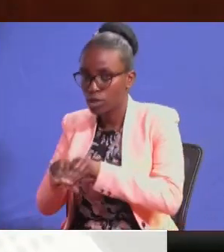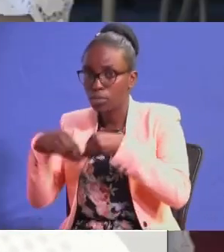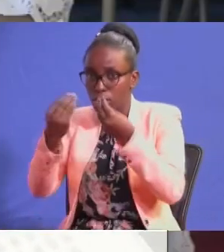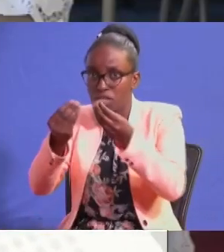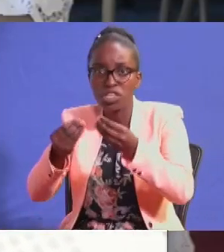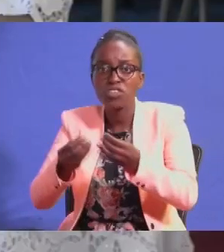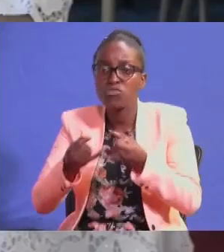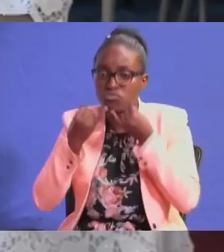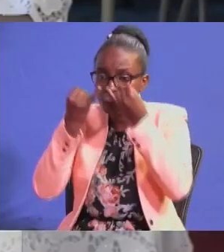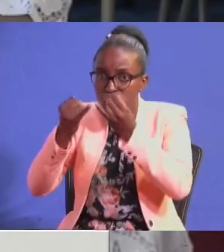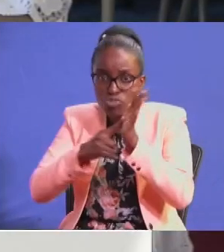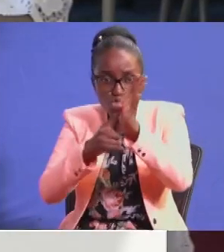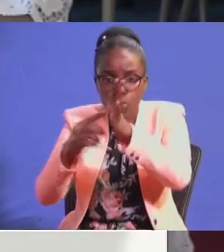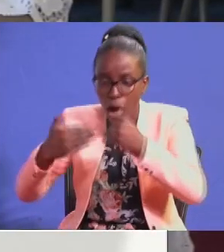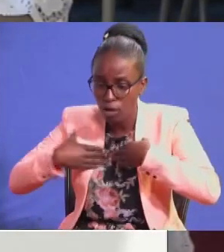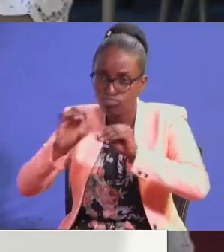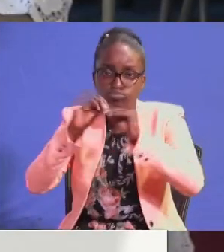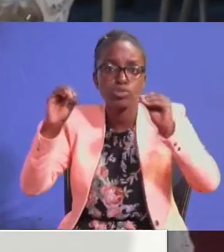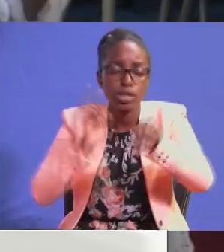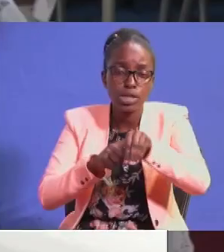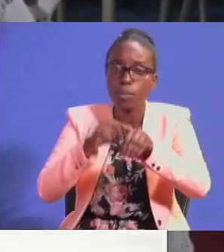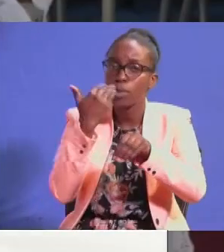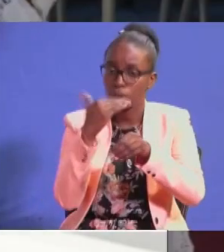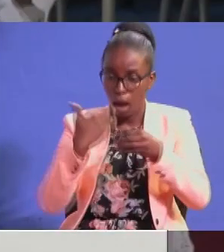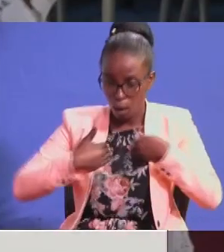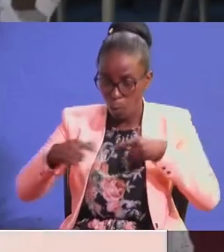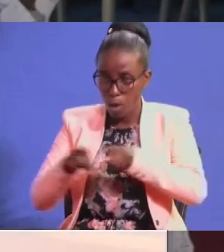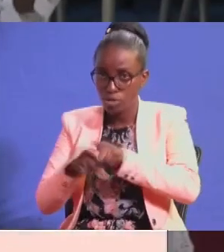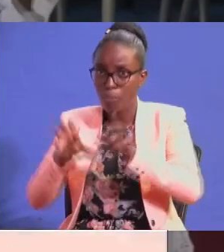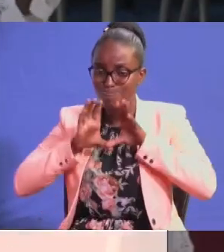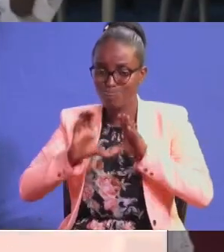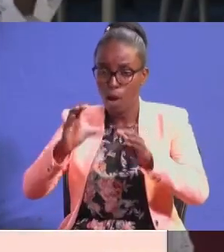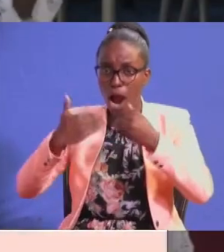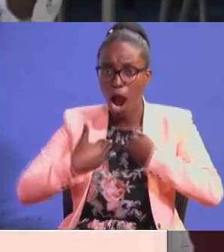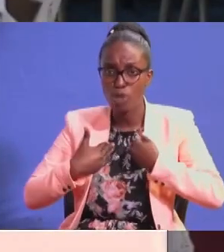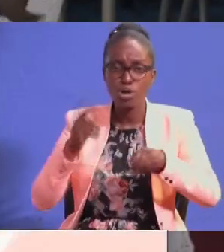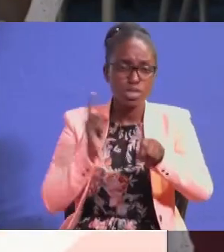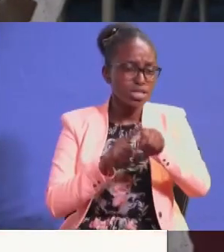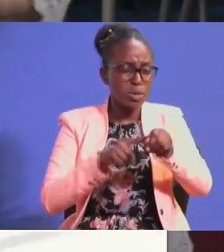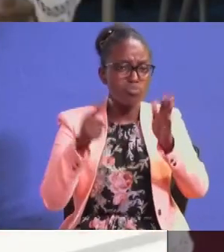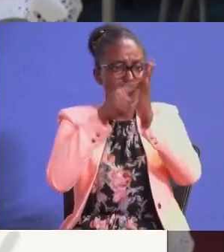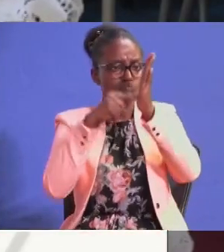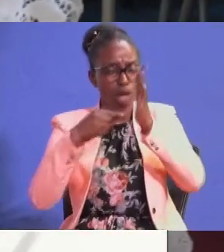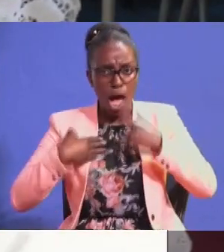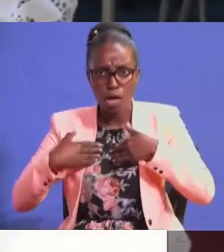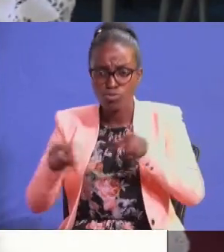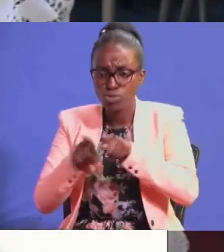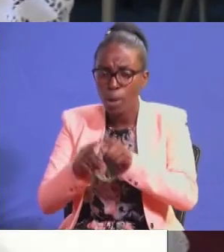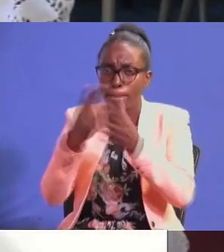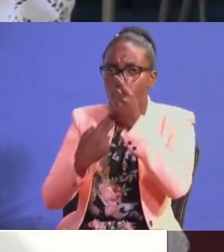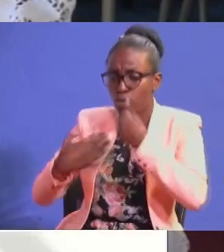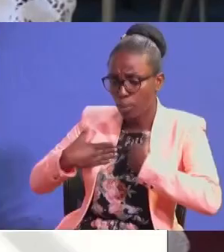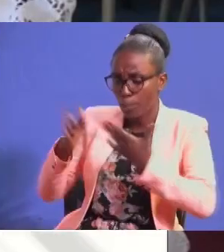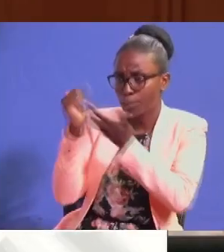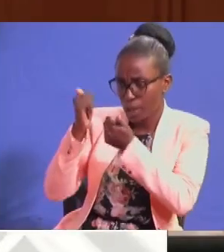evidence. The Deputy President is also accused of making false and malicious statements which breach both the Penal Code and the Leadership